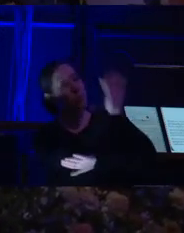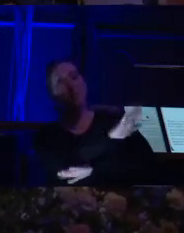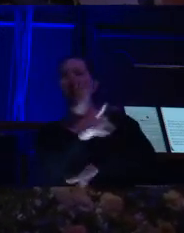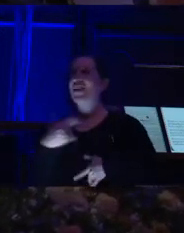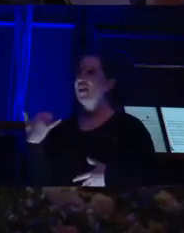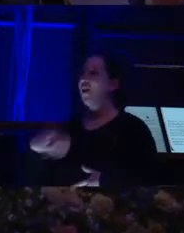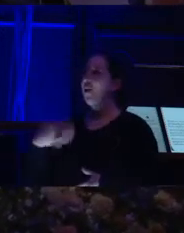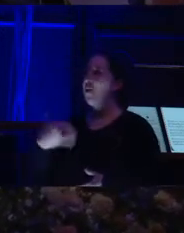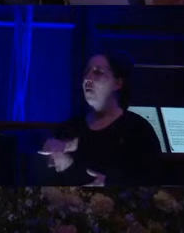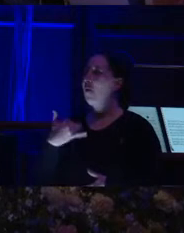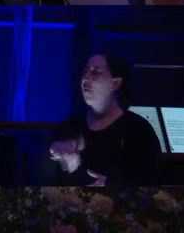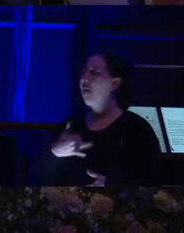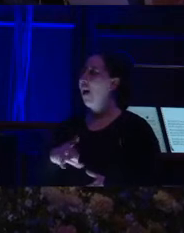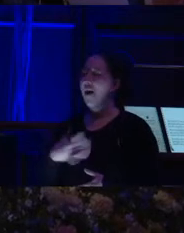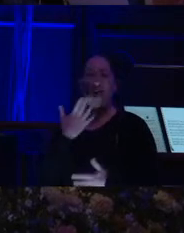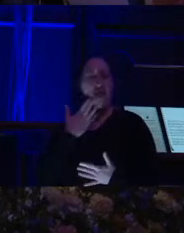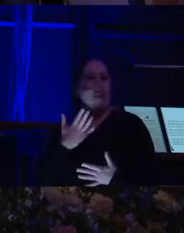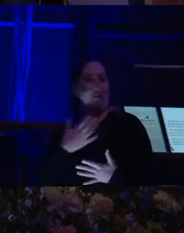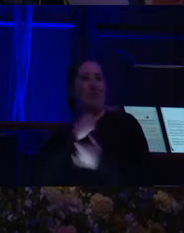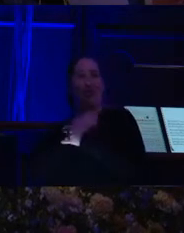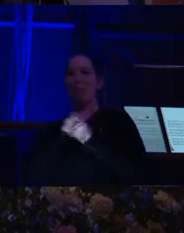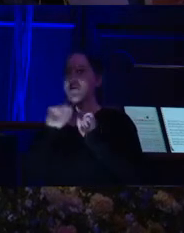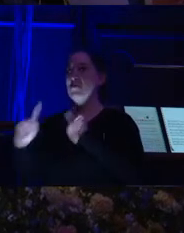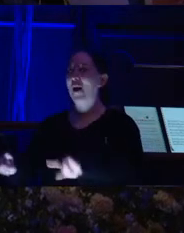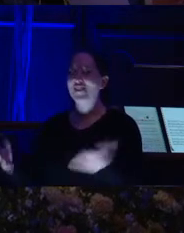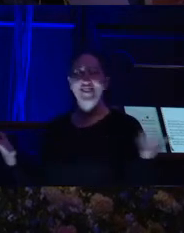This is, I love a responsive audience.